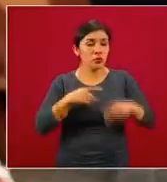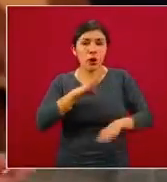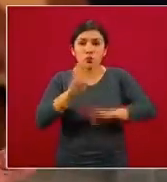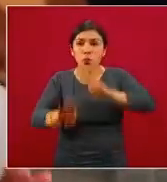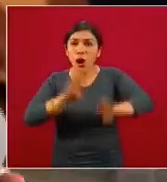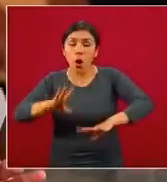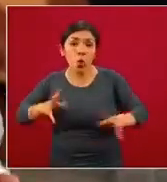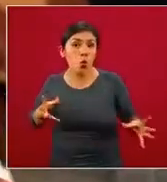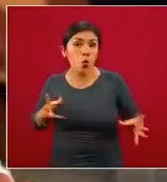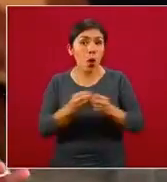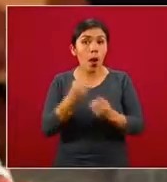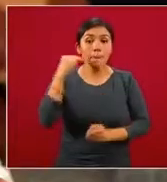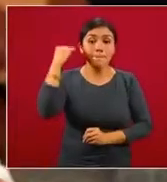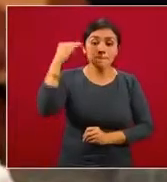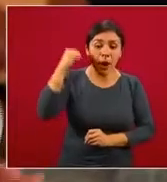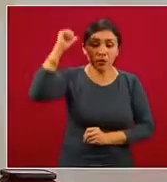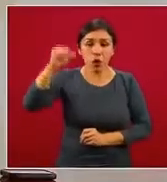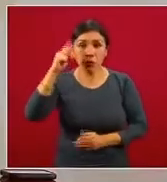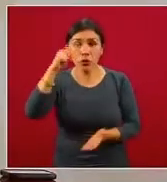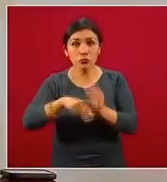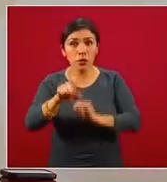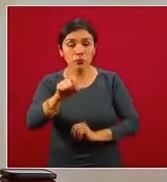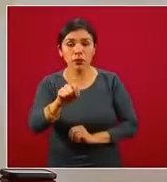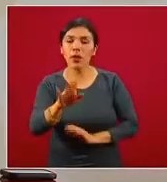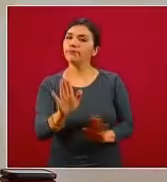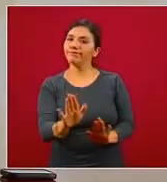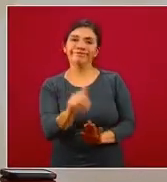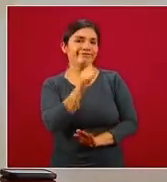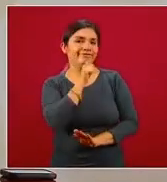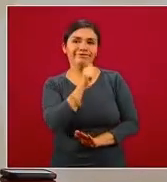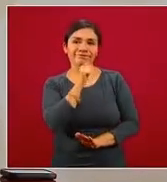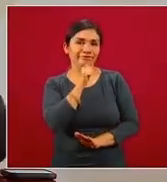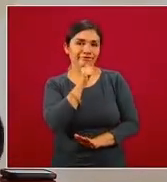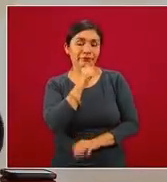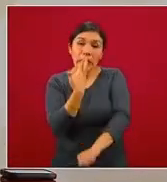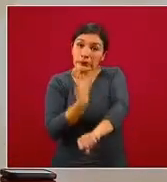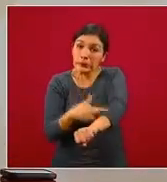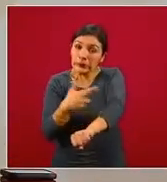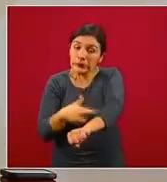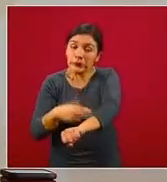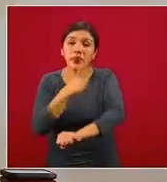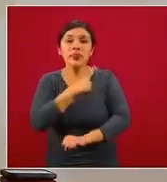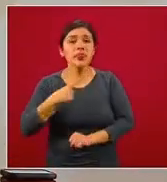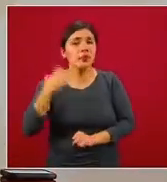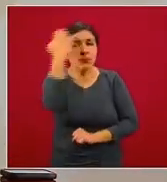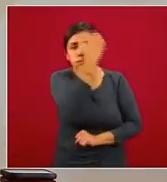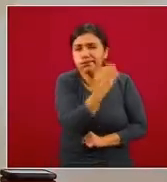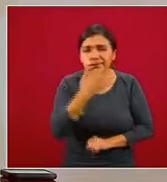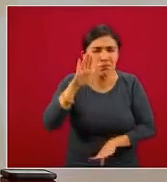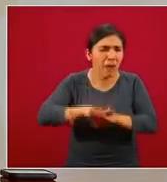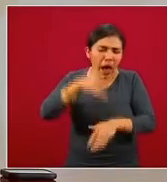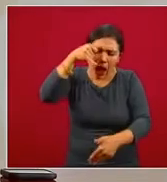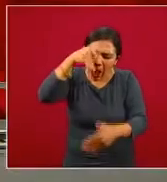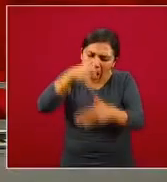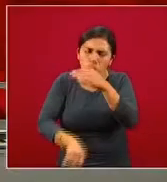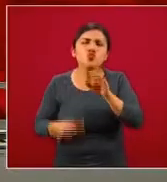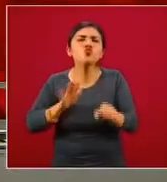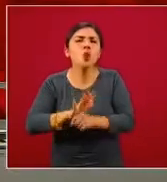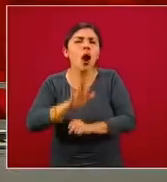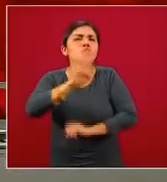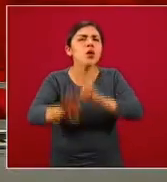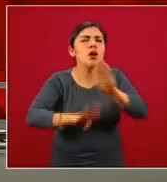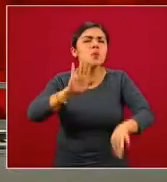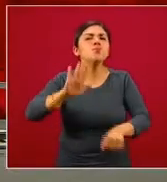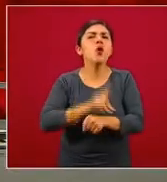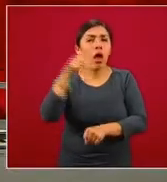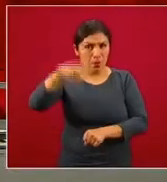organization. Hasta no todavía. But do you have the El total proceso number implica of tener una deaths? revisión exhaustiva de las causas de No, muerte. because México